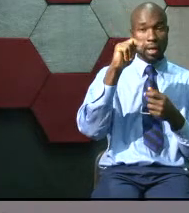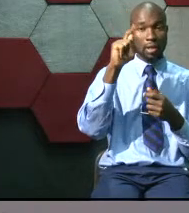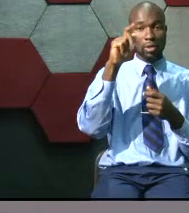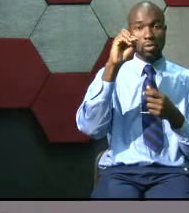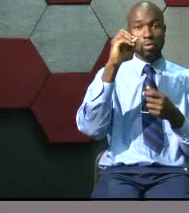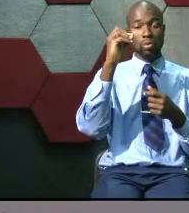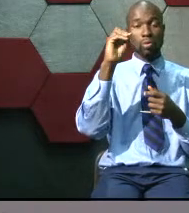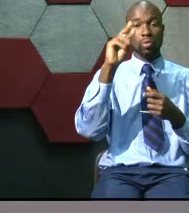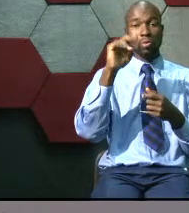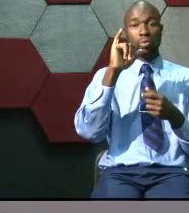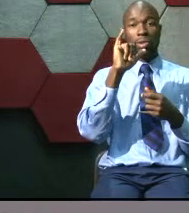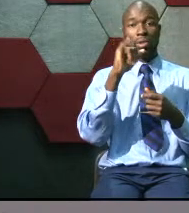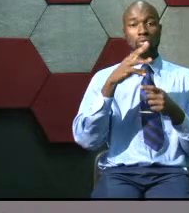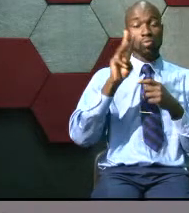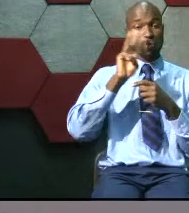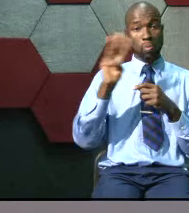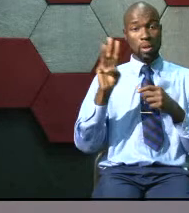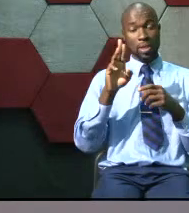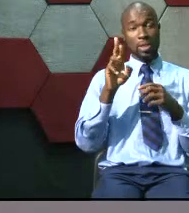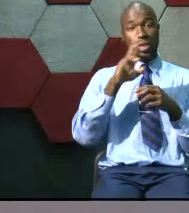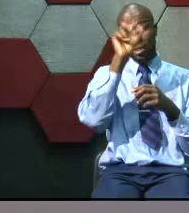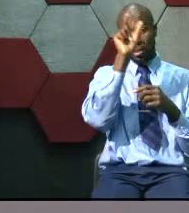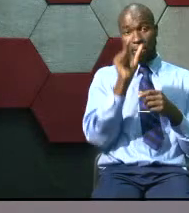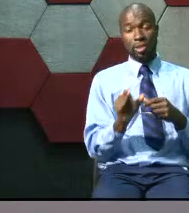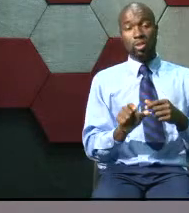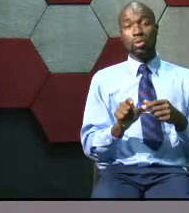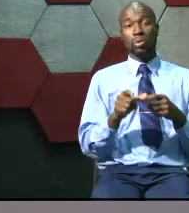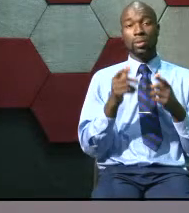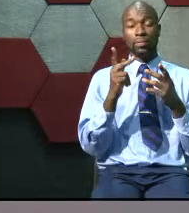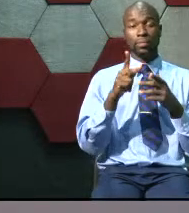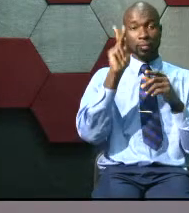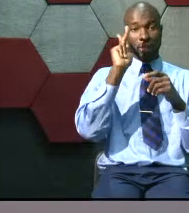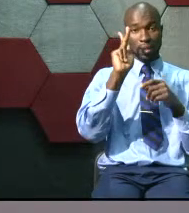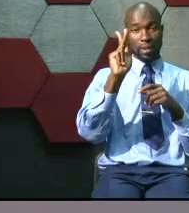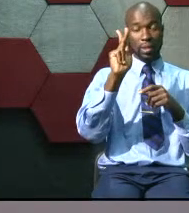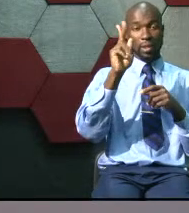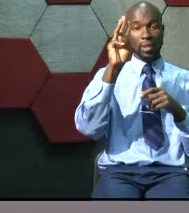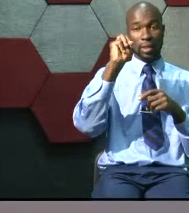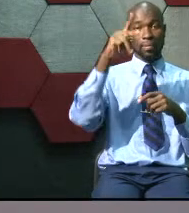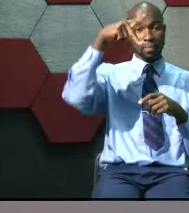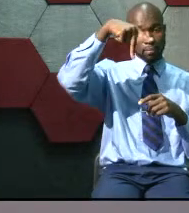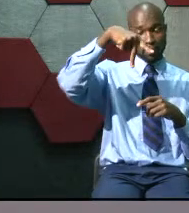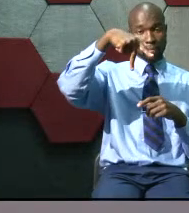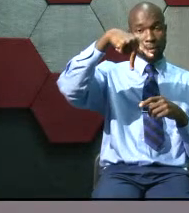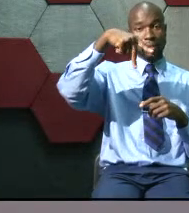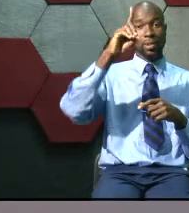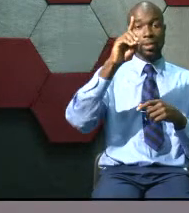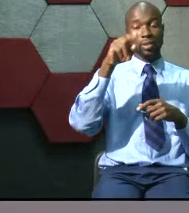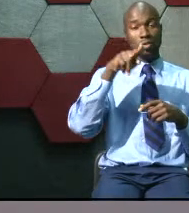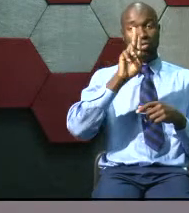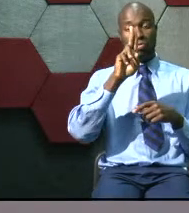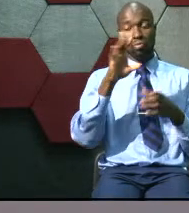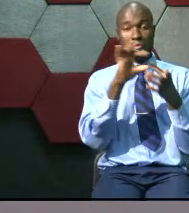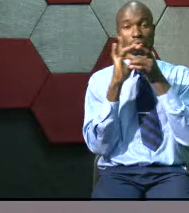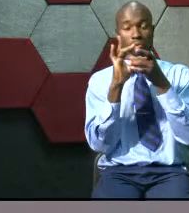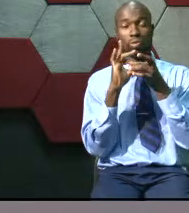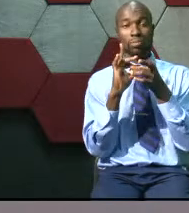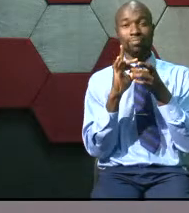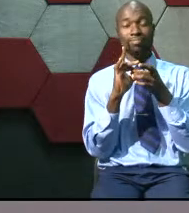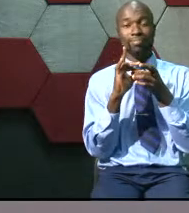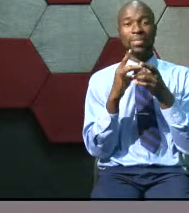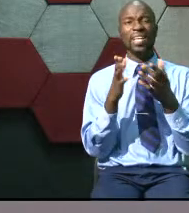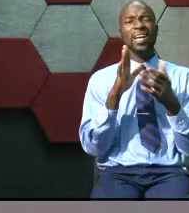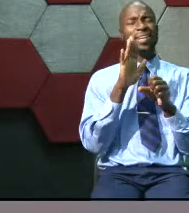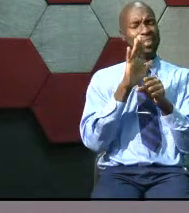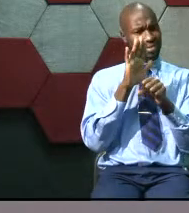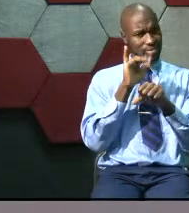the Western Region Chairman for the KMPDU, the Kenya Medical and Dentist Practitioners Union. Ooh, yeah. That's a big